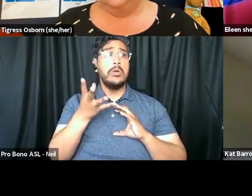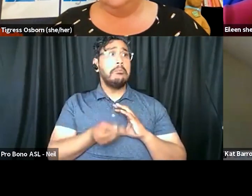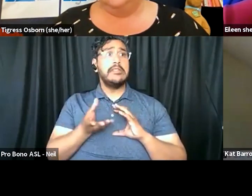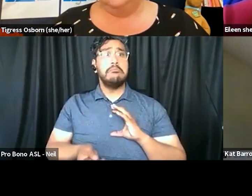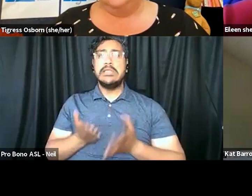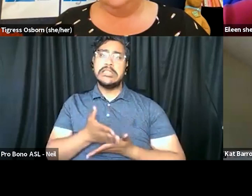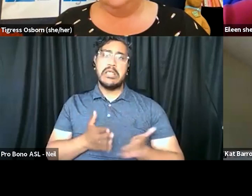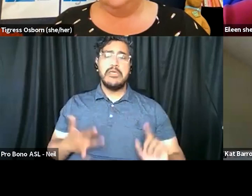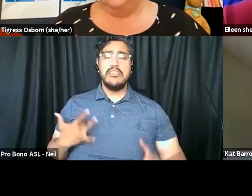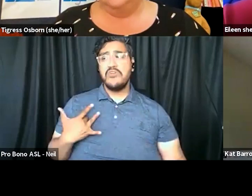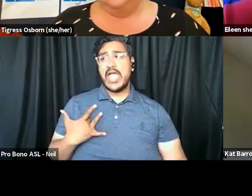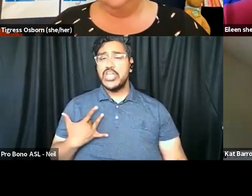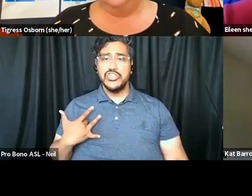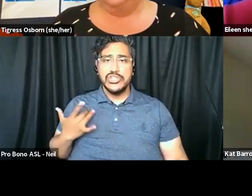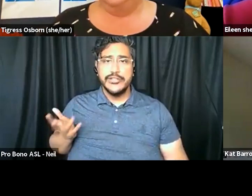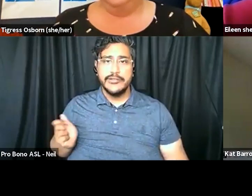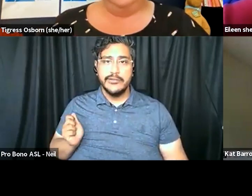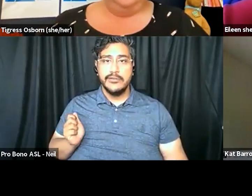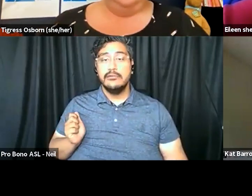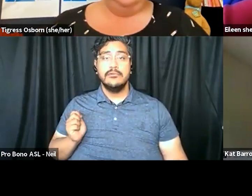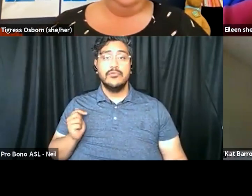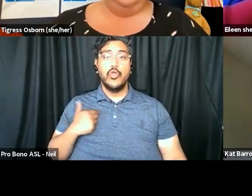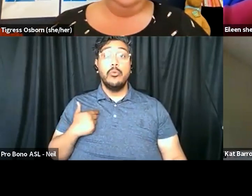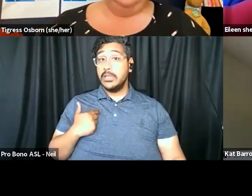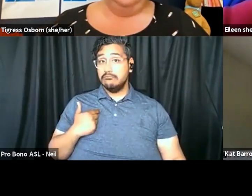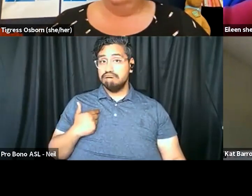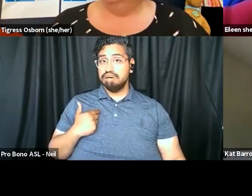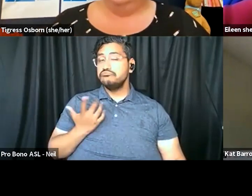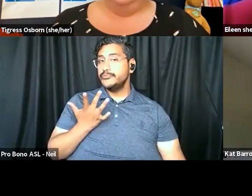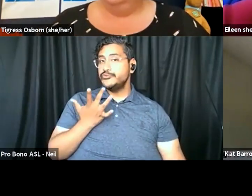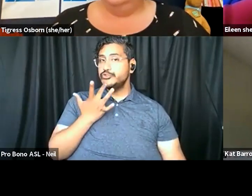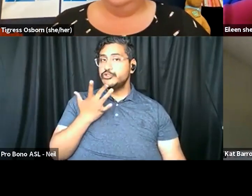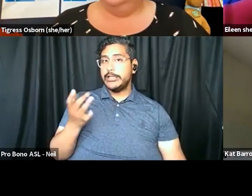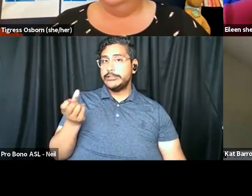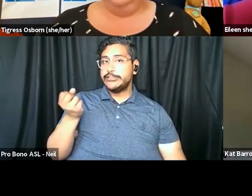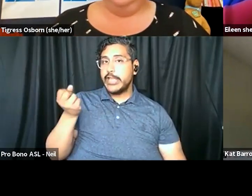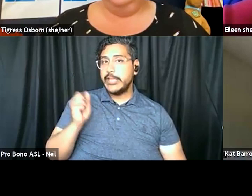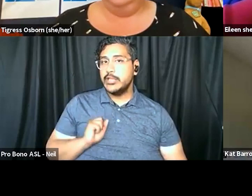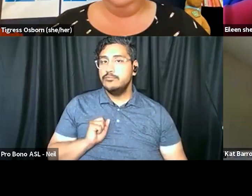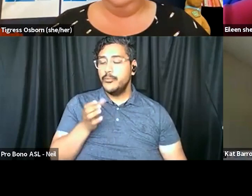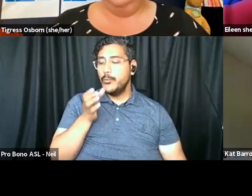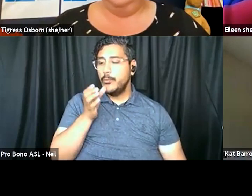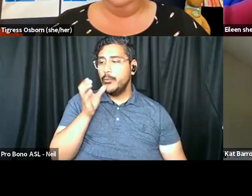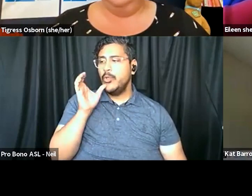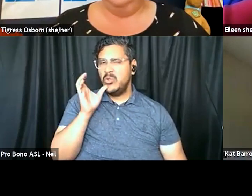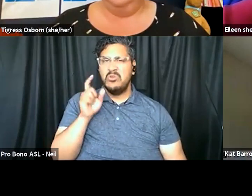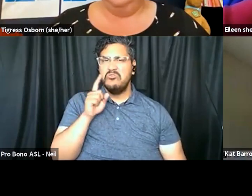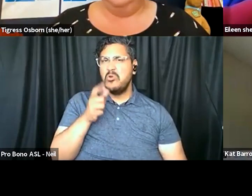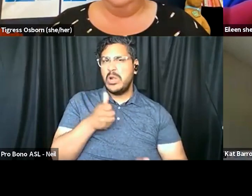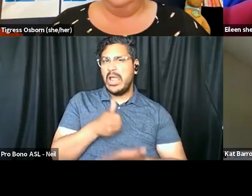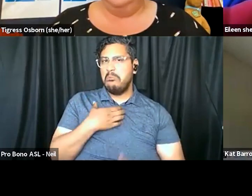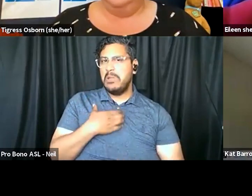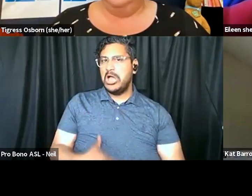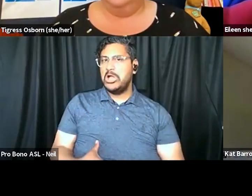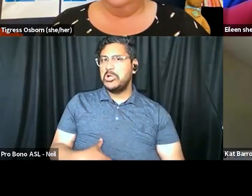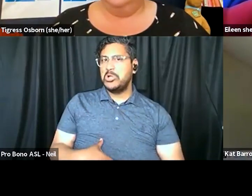be found. So I try to shake to alleviate those hunger pangs that came